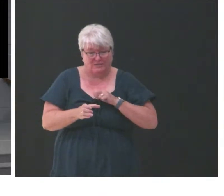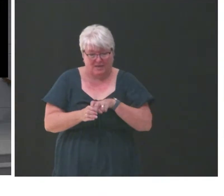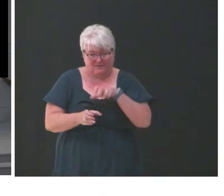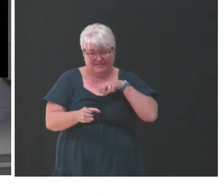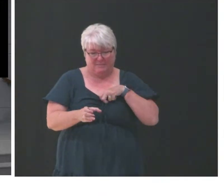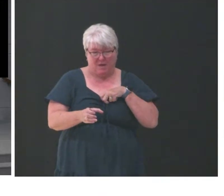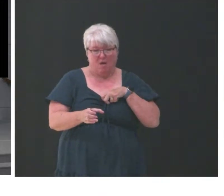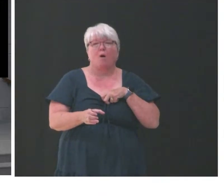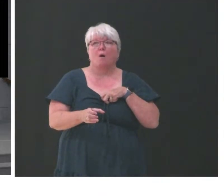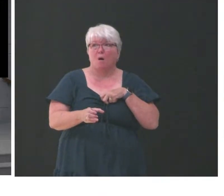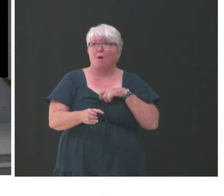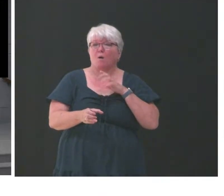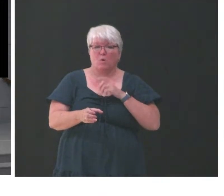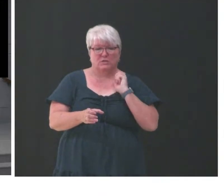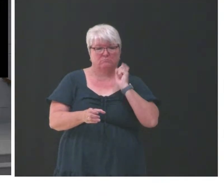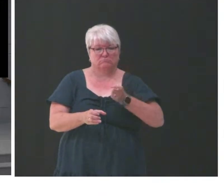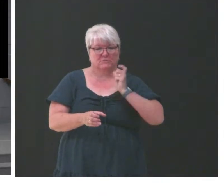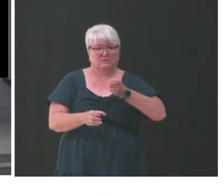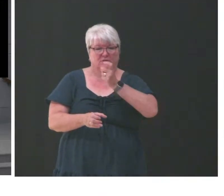that we want to be generous.